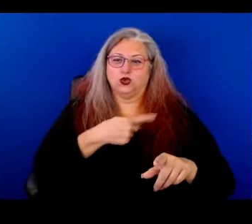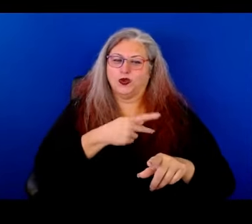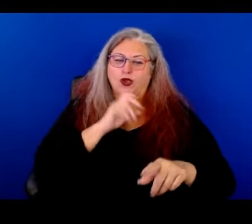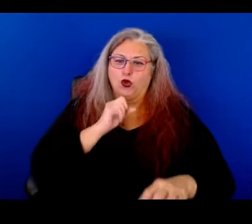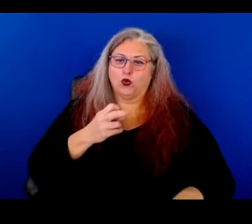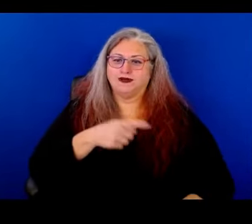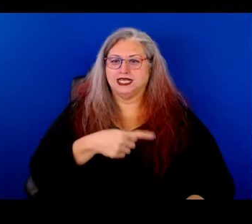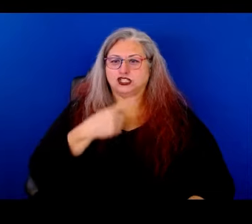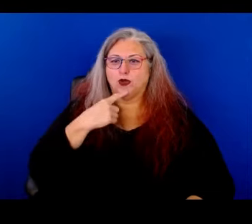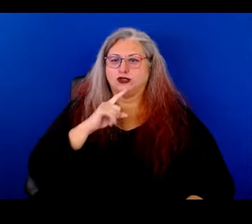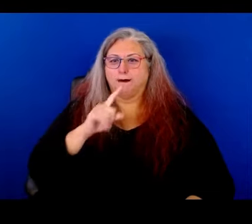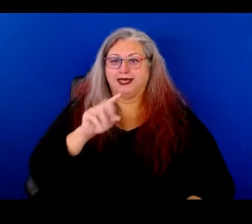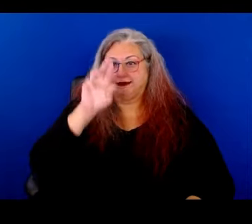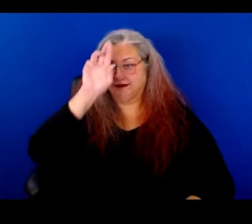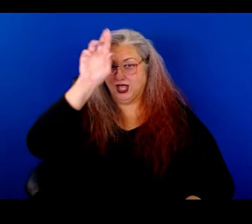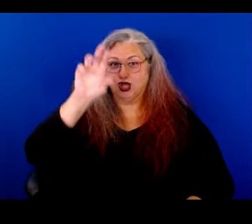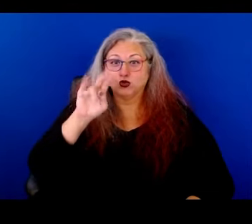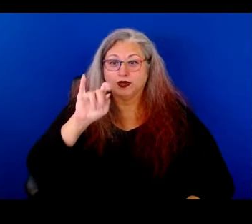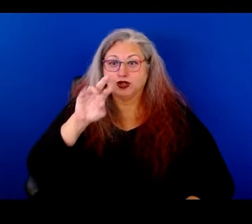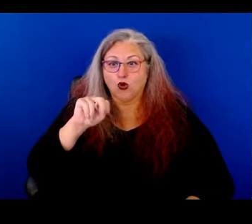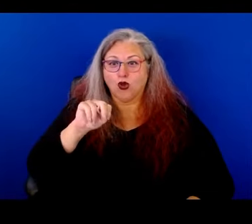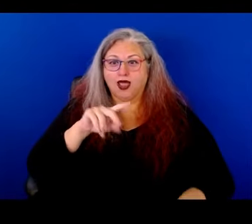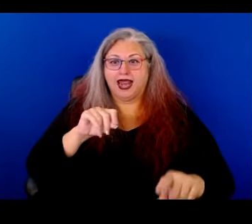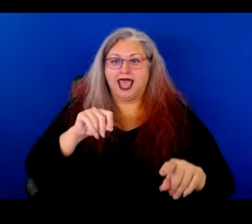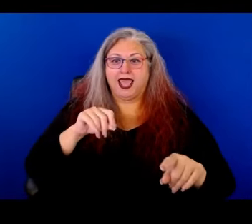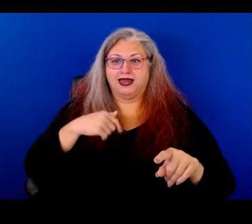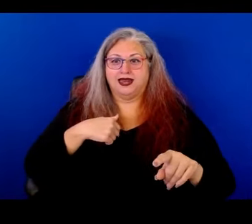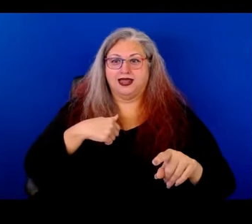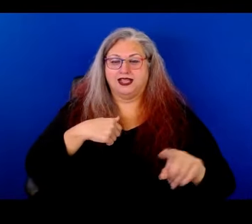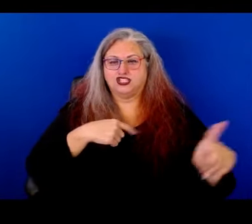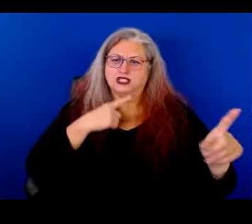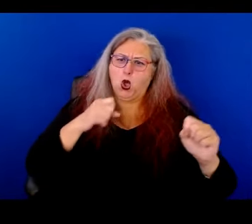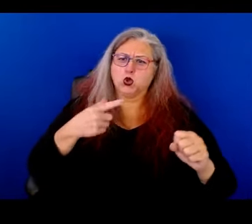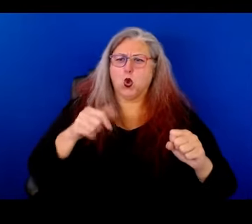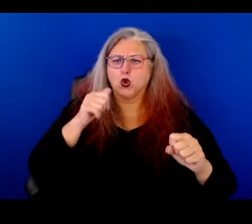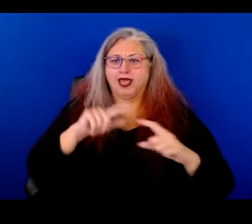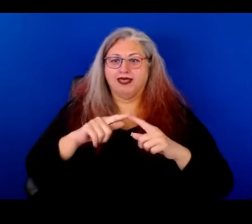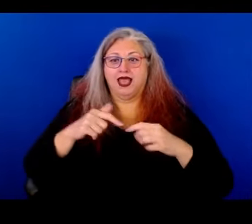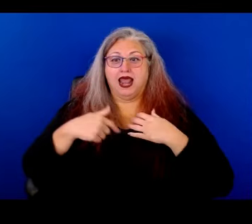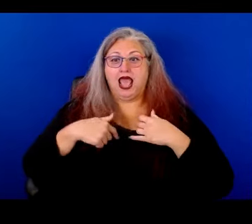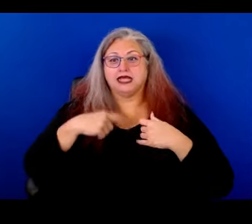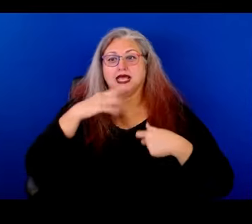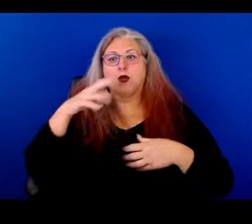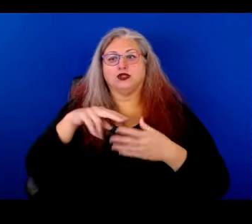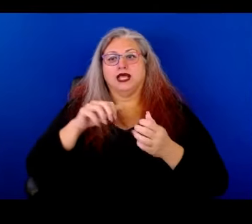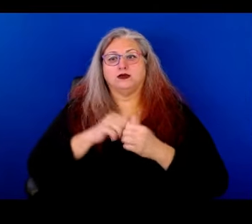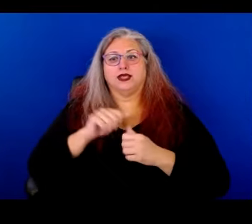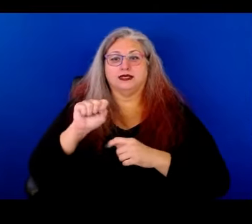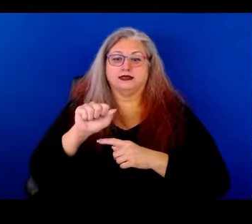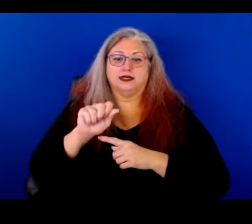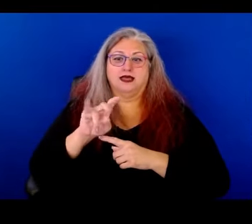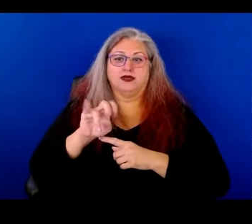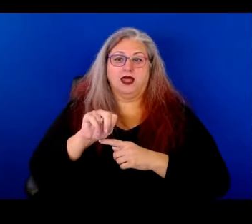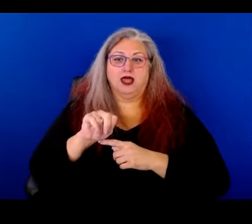12, said she wanted to be a unicorn. And the Broadway diva was like, you go, girl. And then I said, I wanted to tap dance